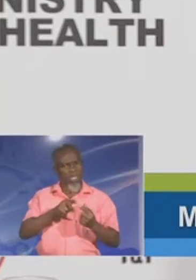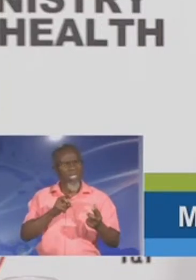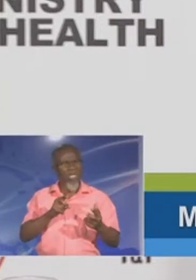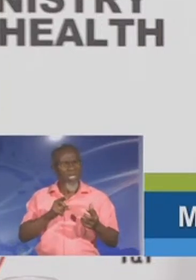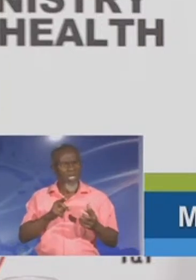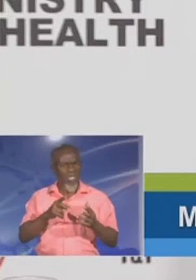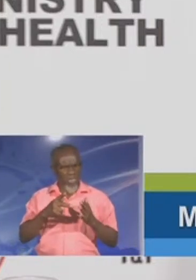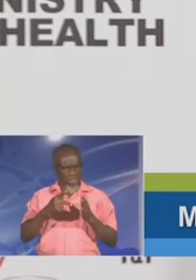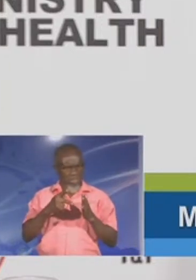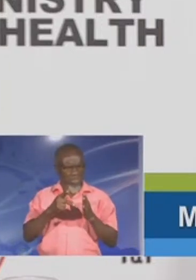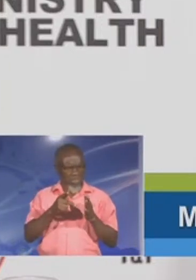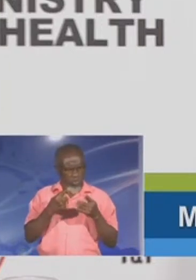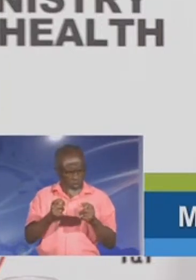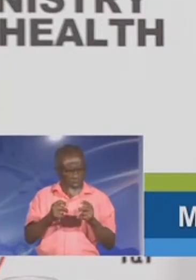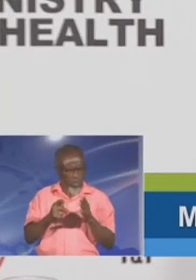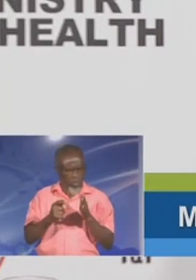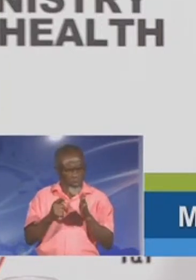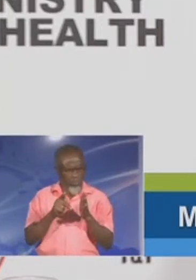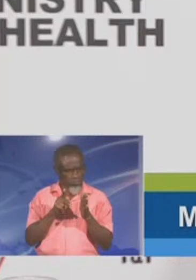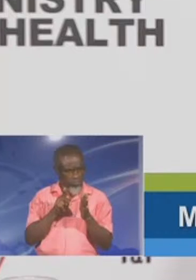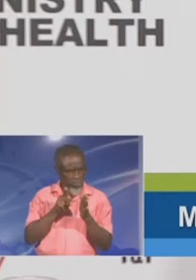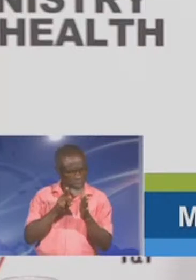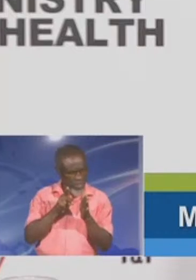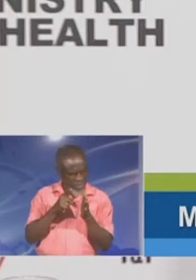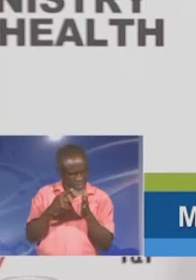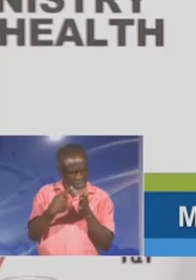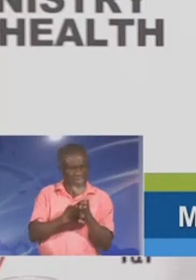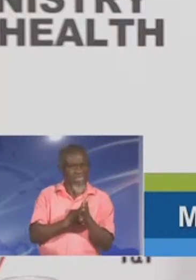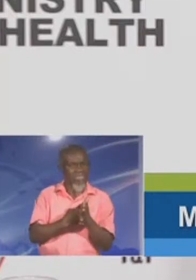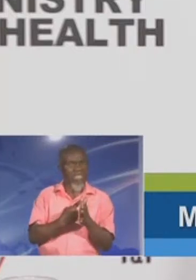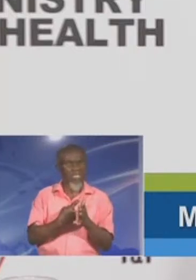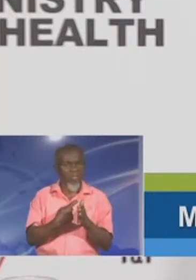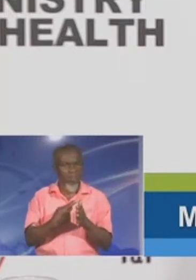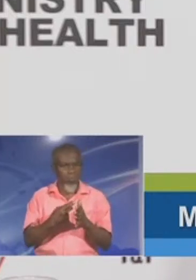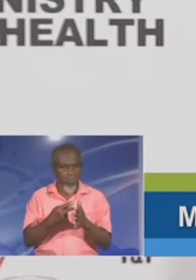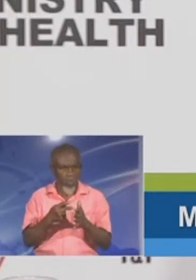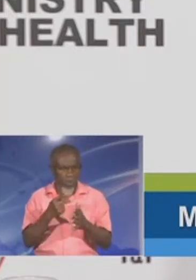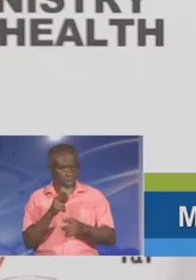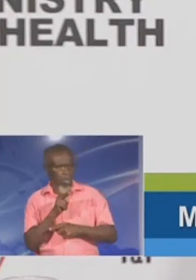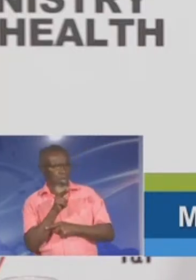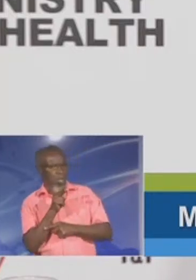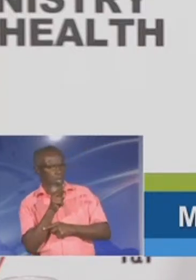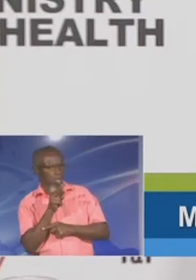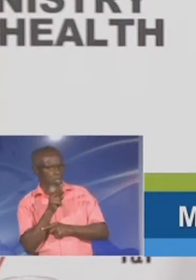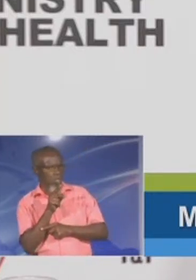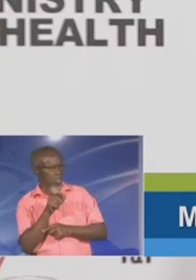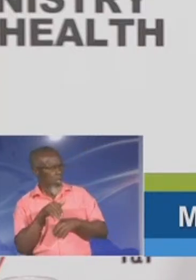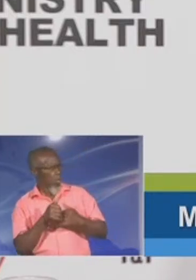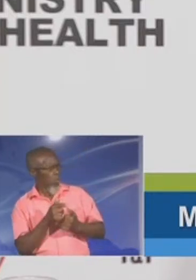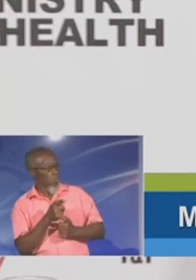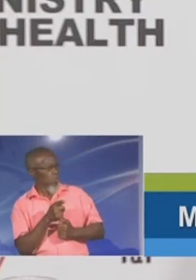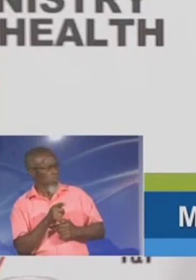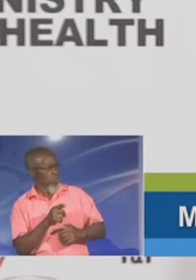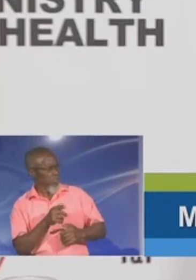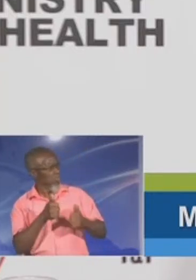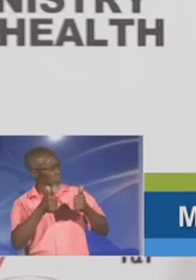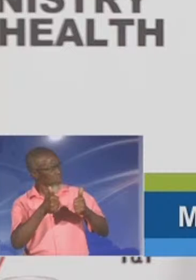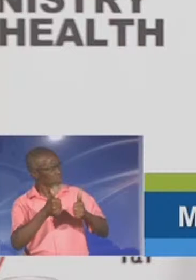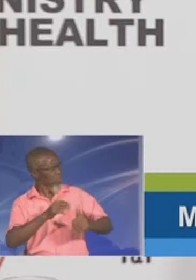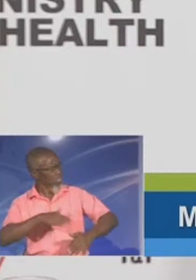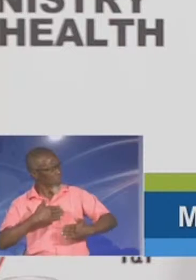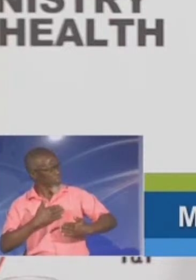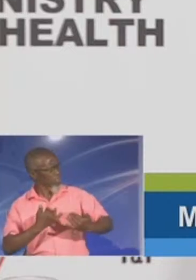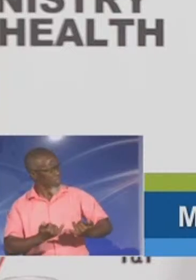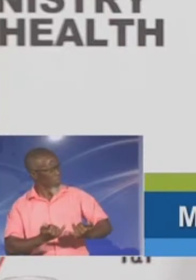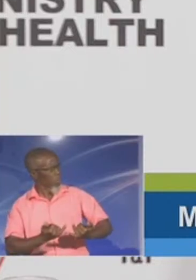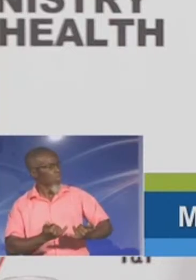feel a sense of relief, and then their appearance is no longer as sad, and people mistake that for thinking that the person is